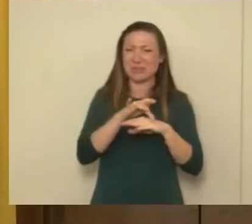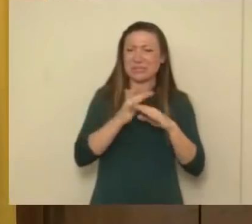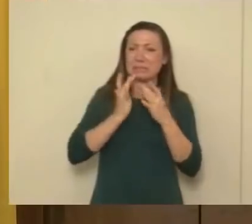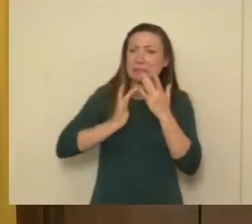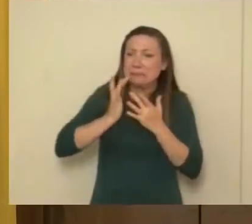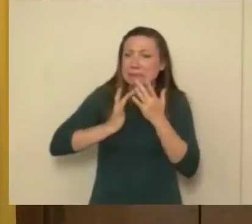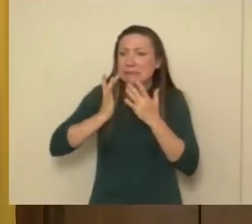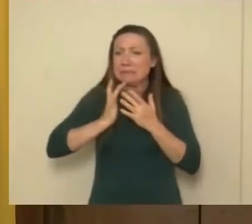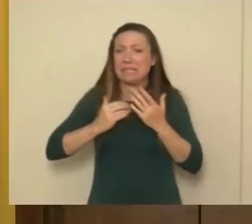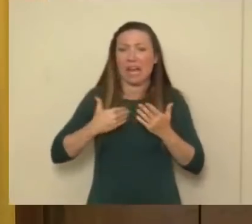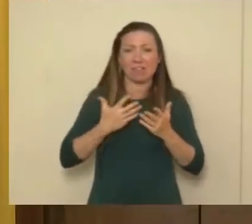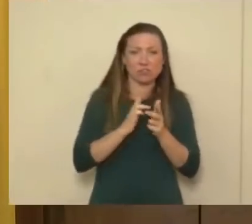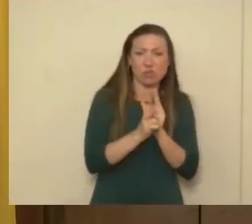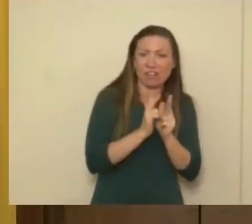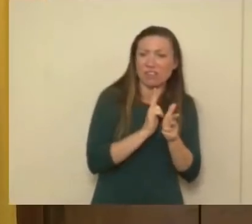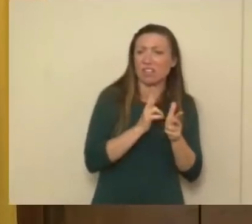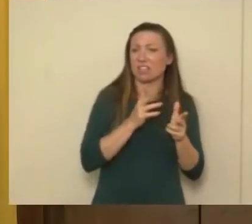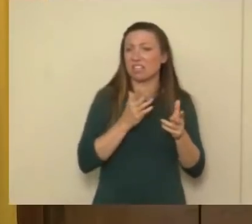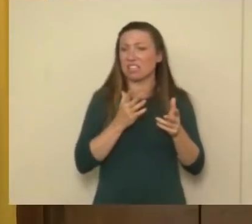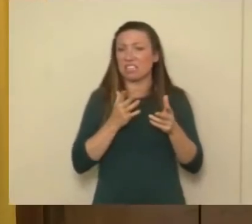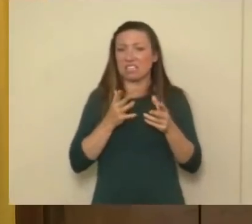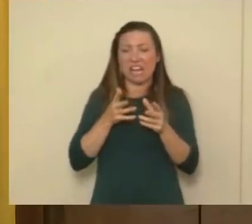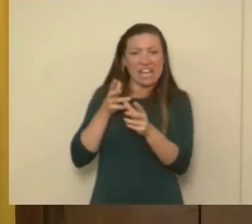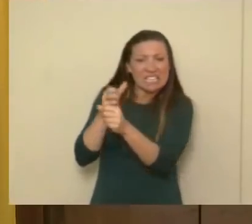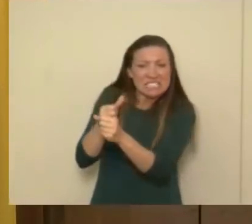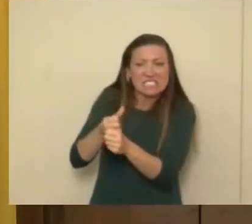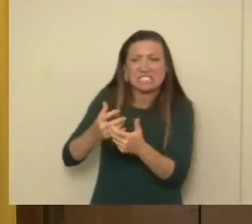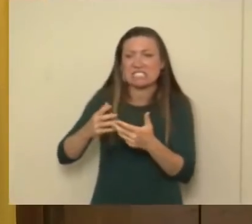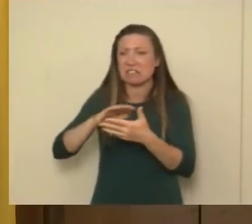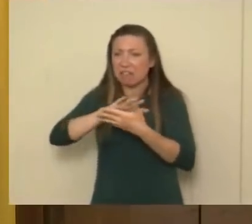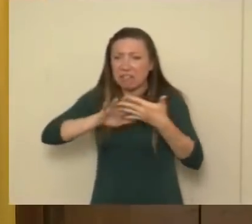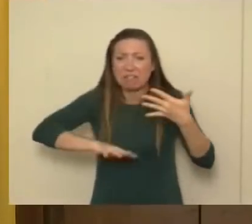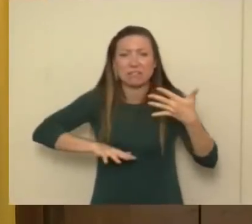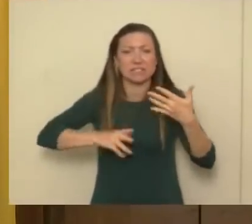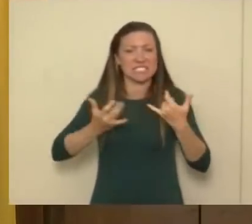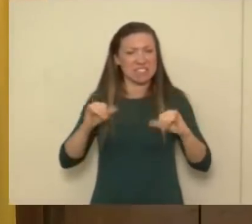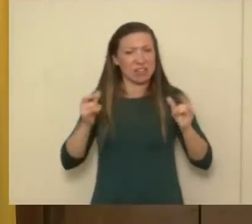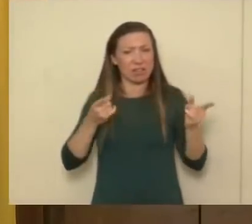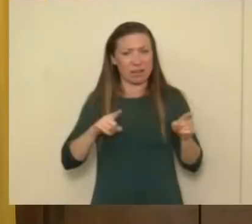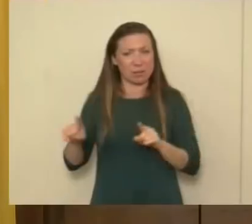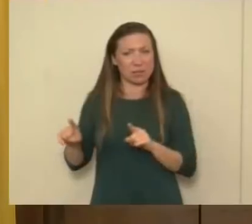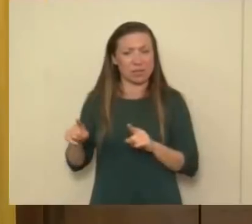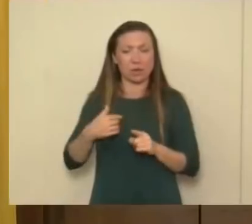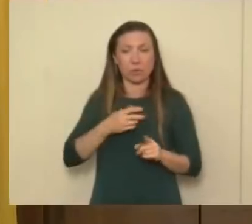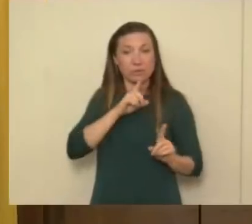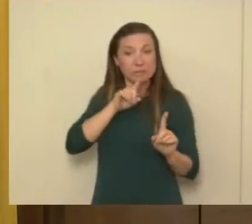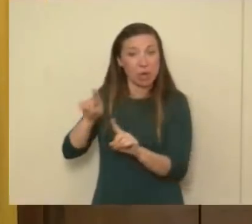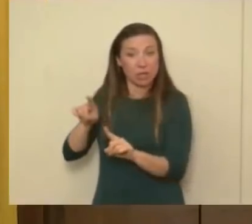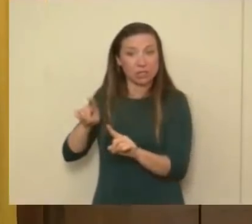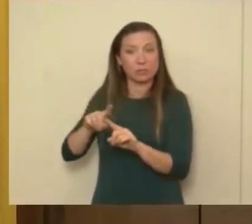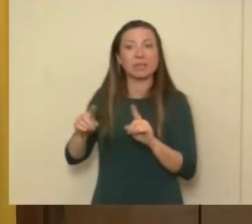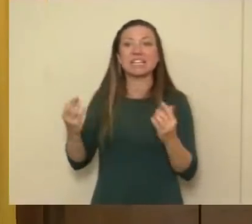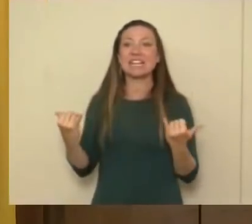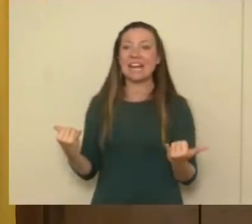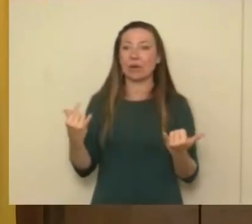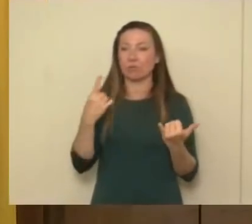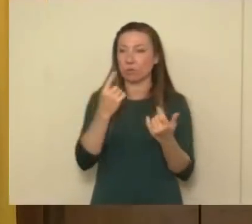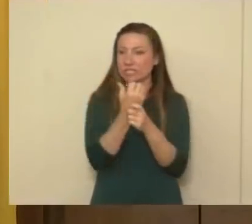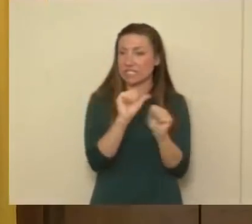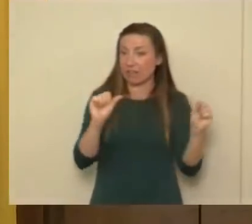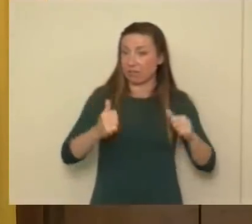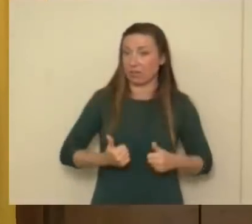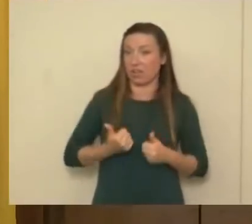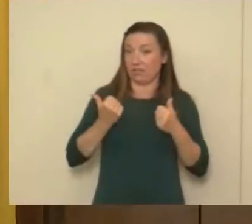to, and we do. But saving New Mexico lives requires now that our police